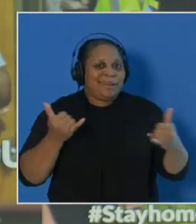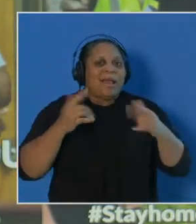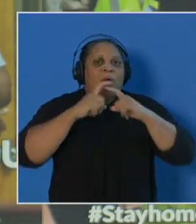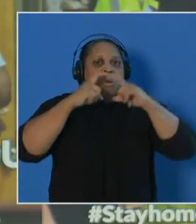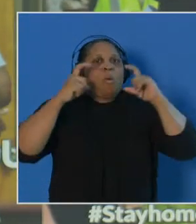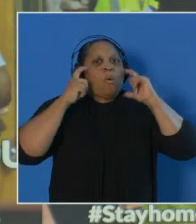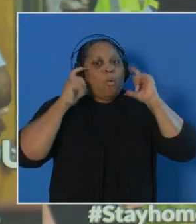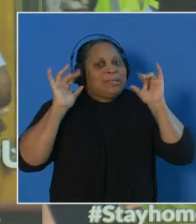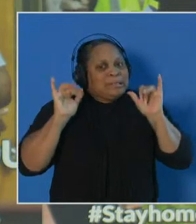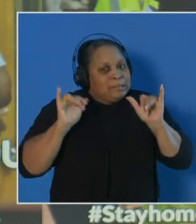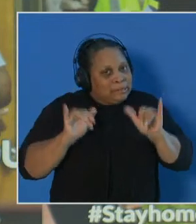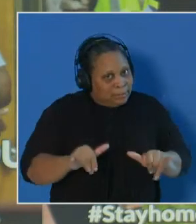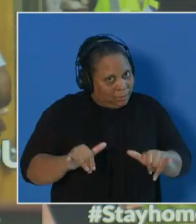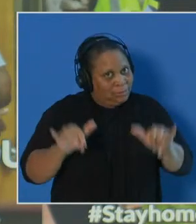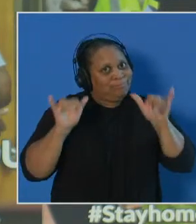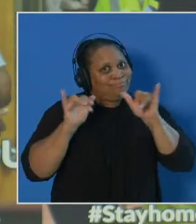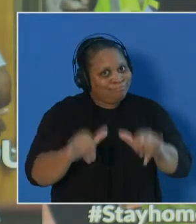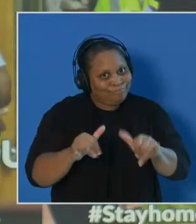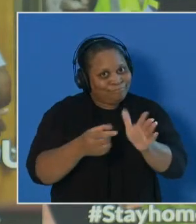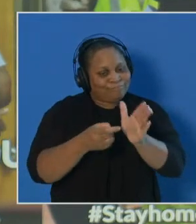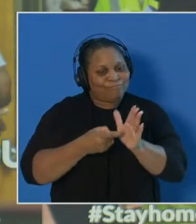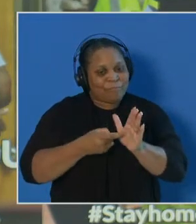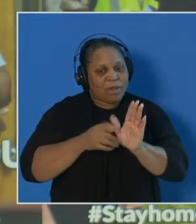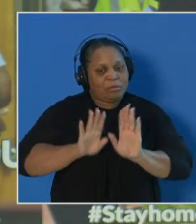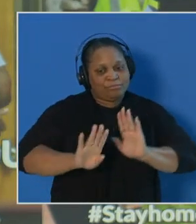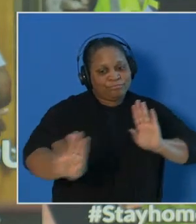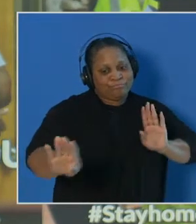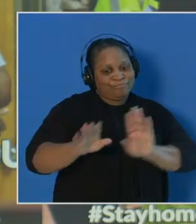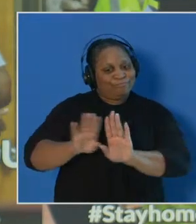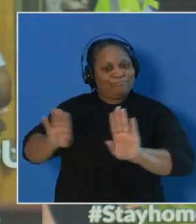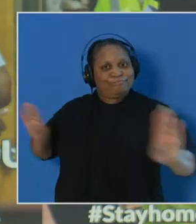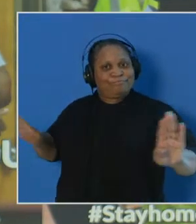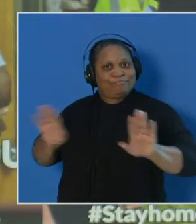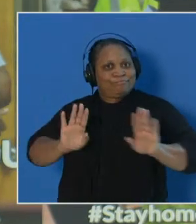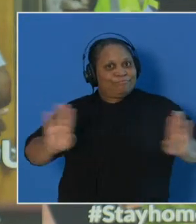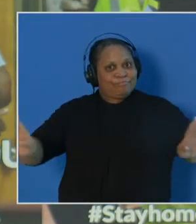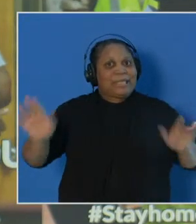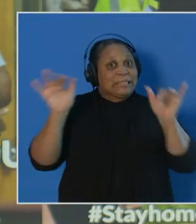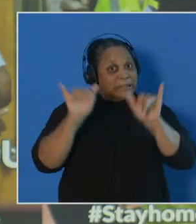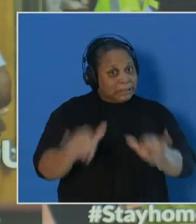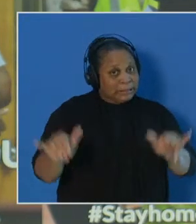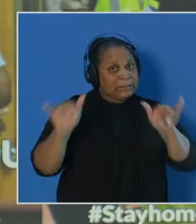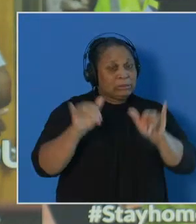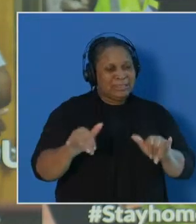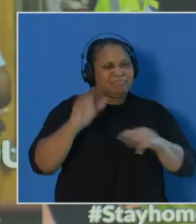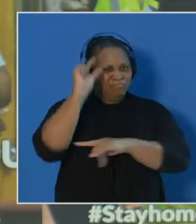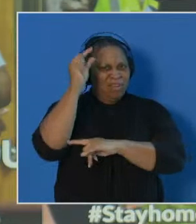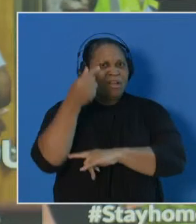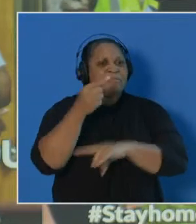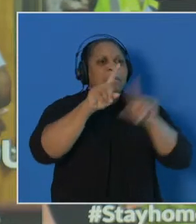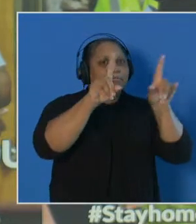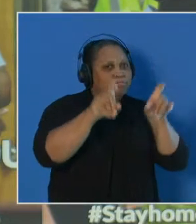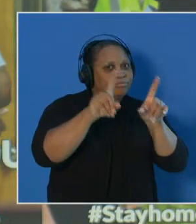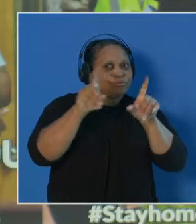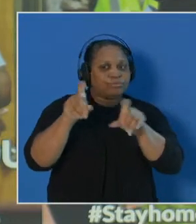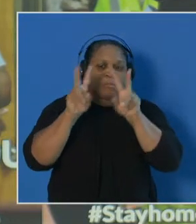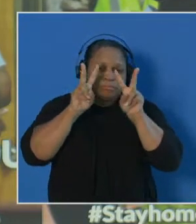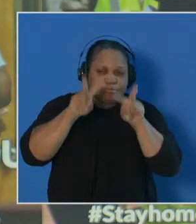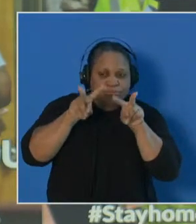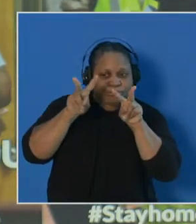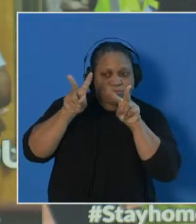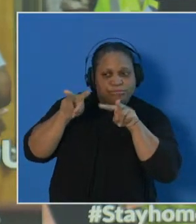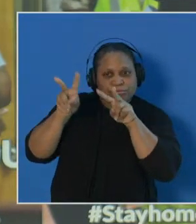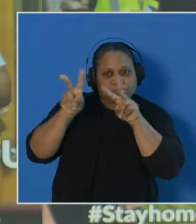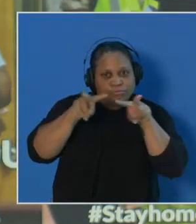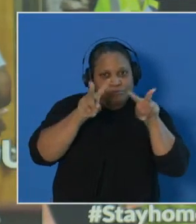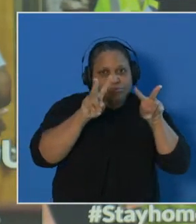will still be required. Physical distancing will still be needed, and your government will continue to test, to monitor closely, and